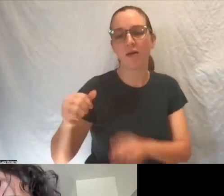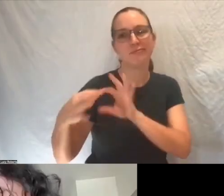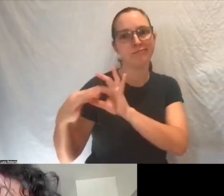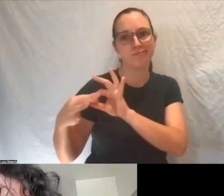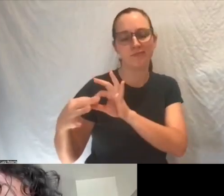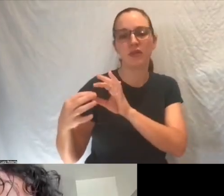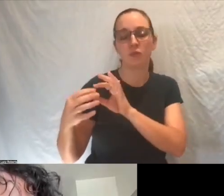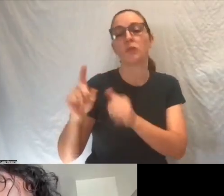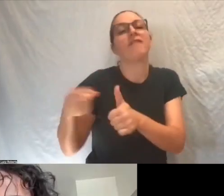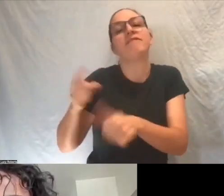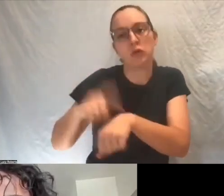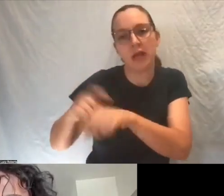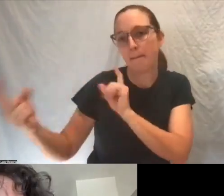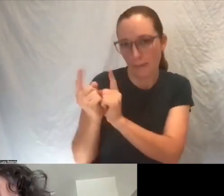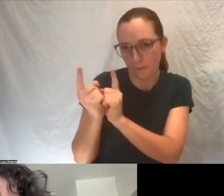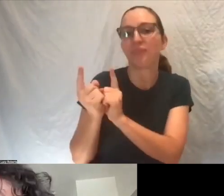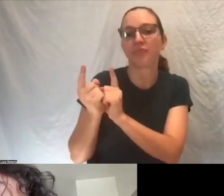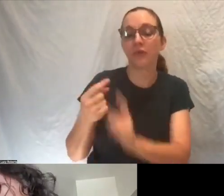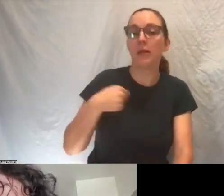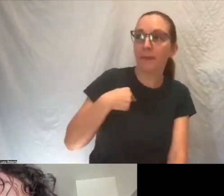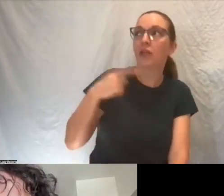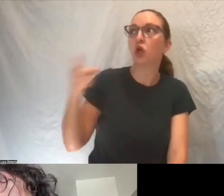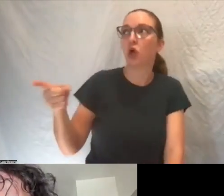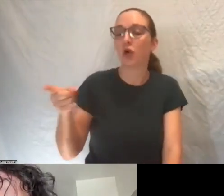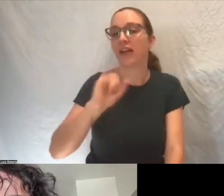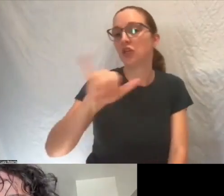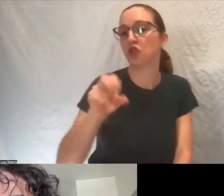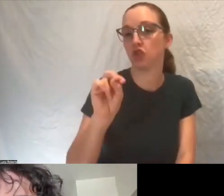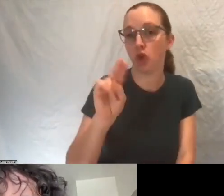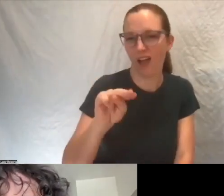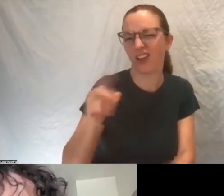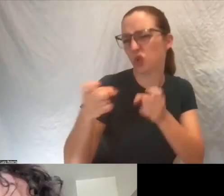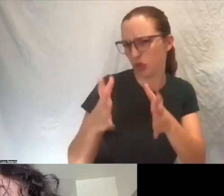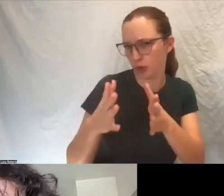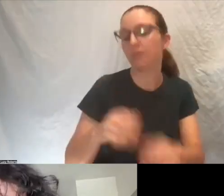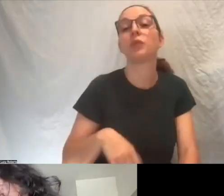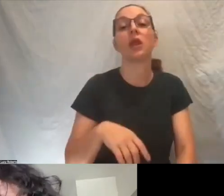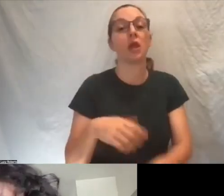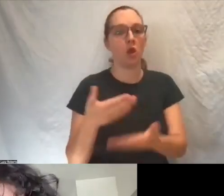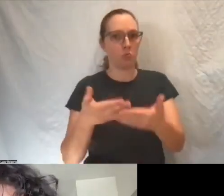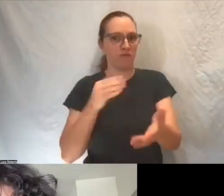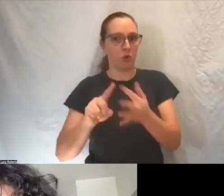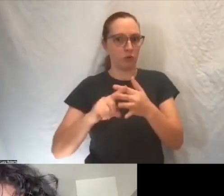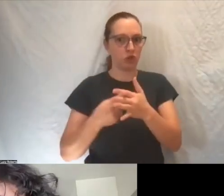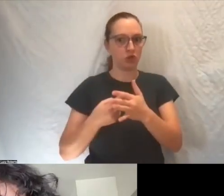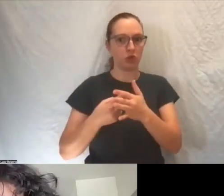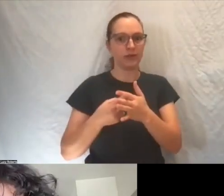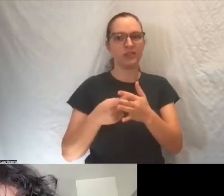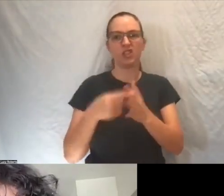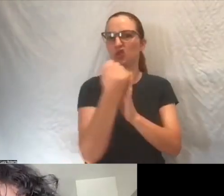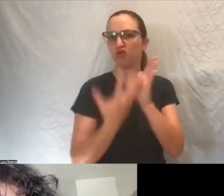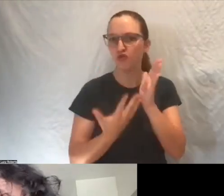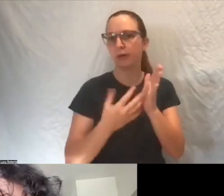time I met her, it was me, her, and John. And before we even just started reading through the